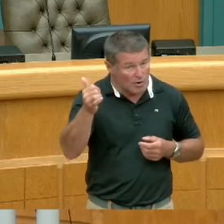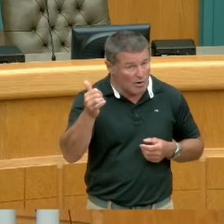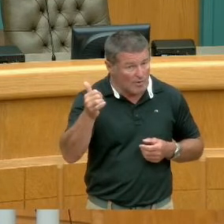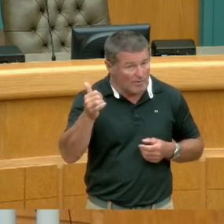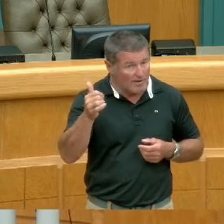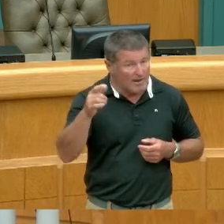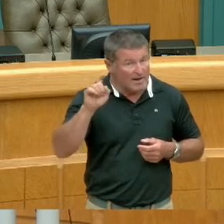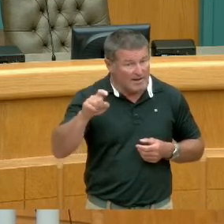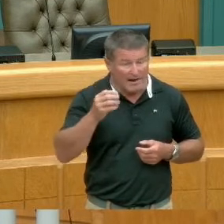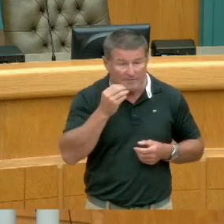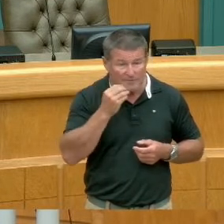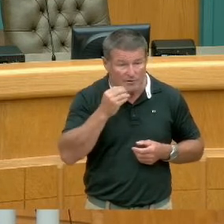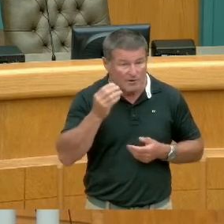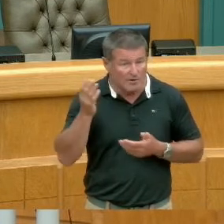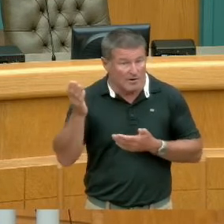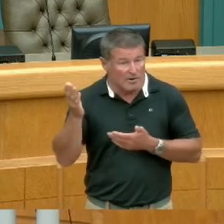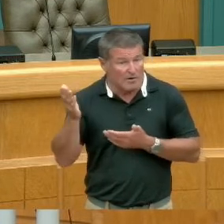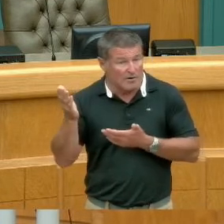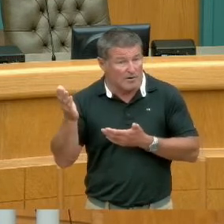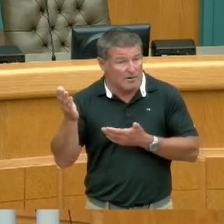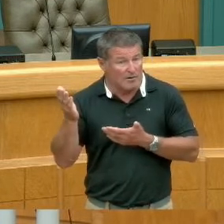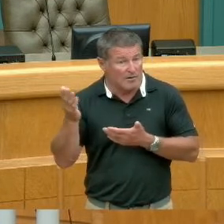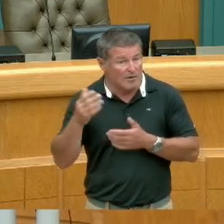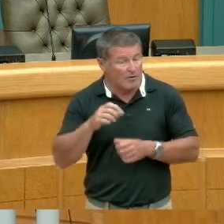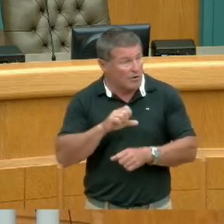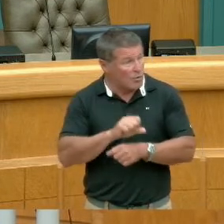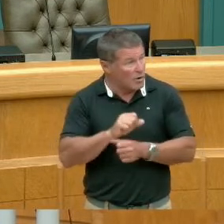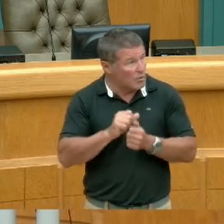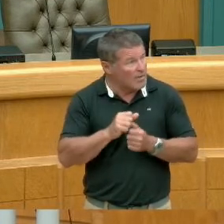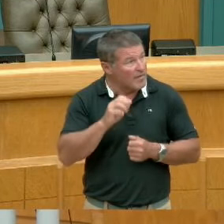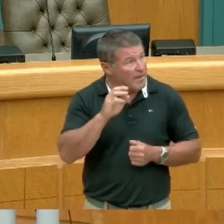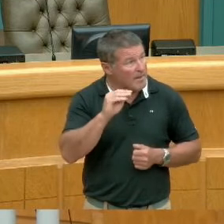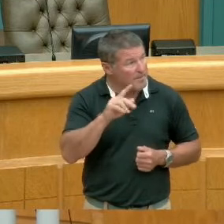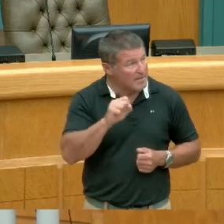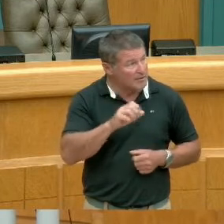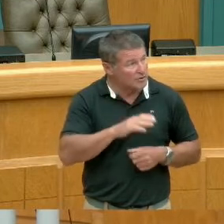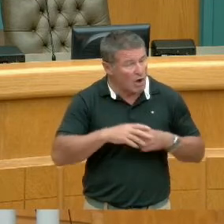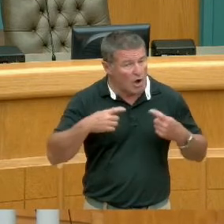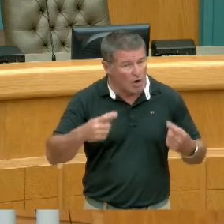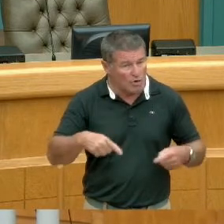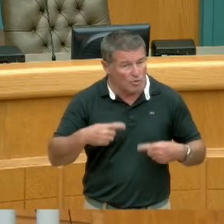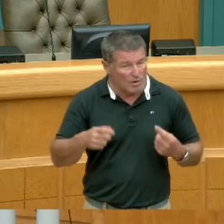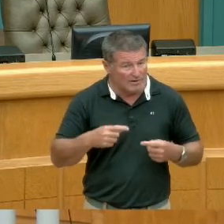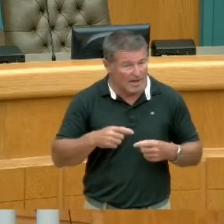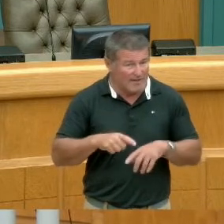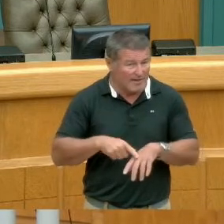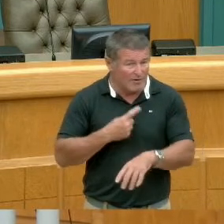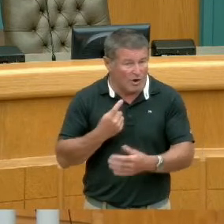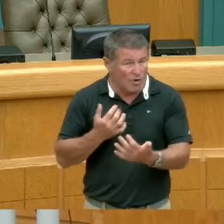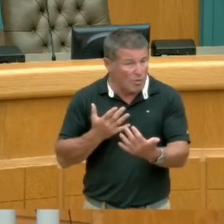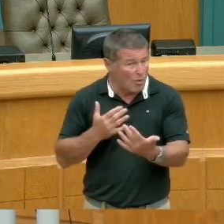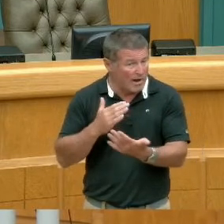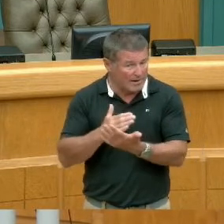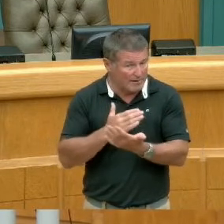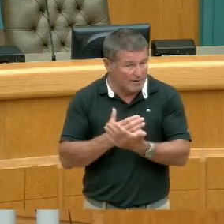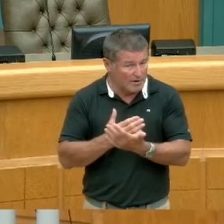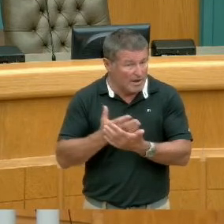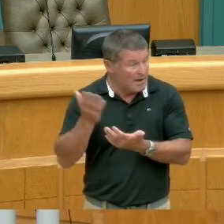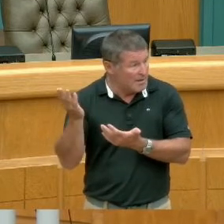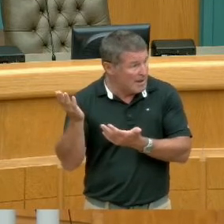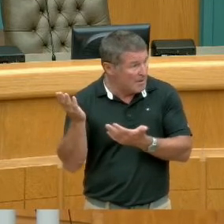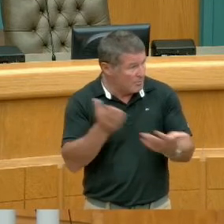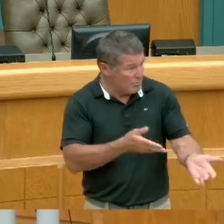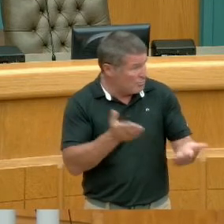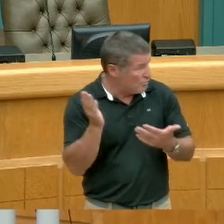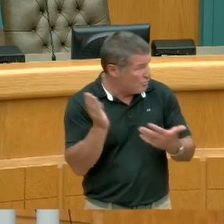they need some food bank together with the Meals on Wheel, which they have a long waiting list, that we can, help